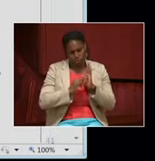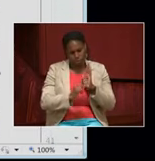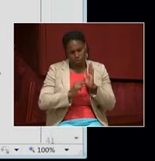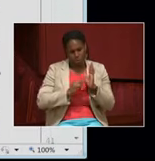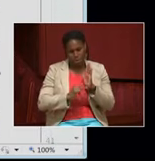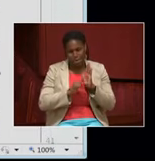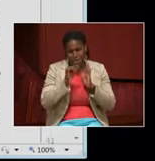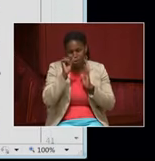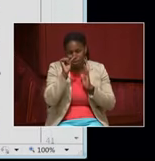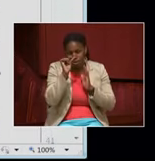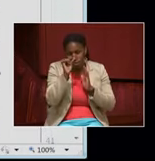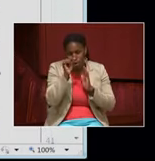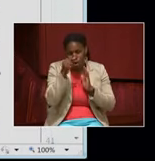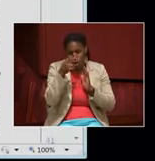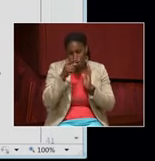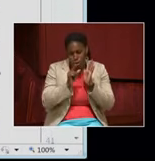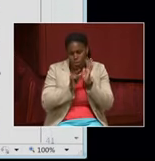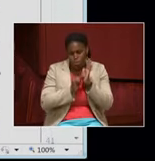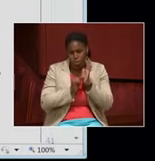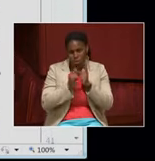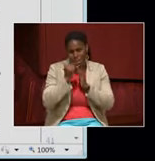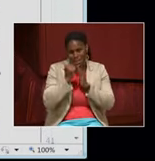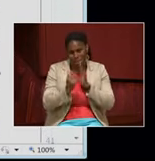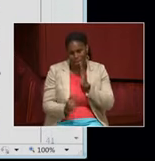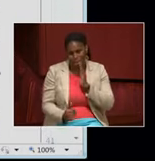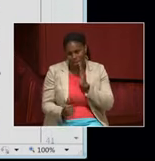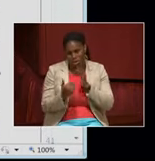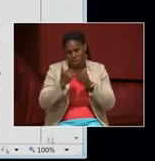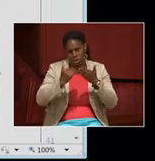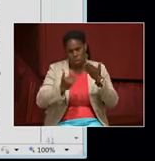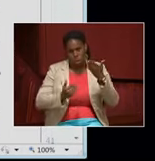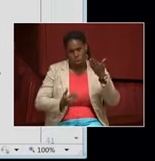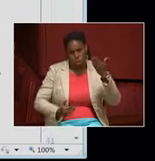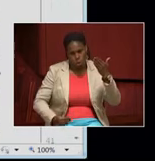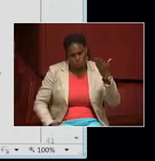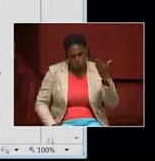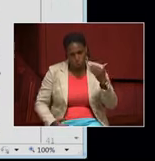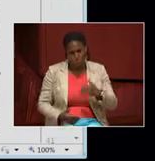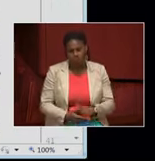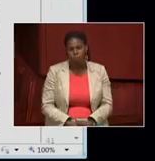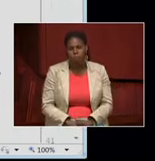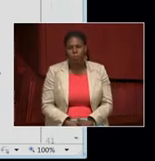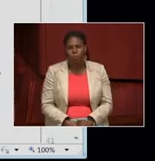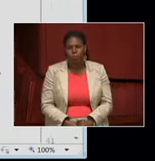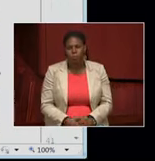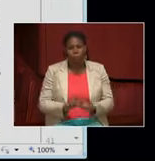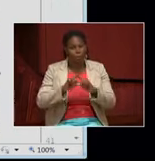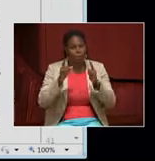small print and the list is very long. But that's a good thing.